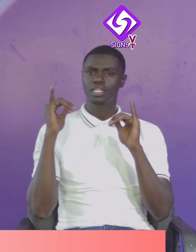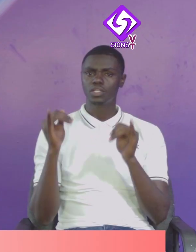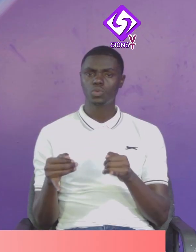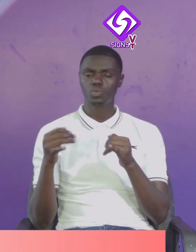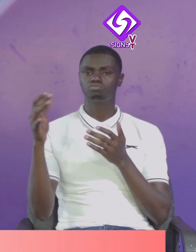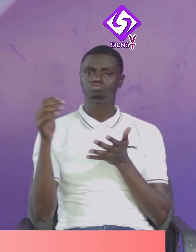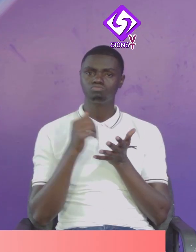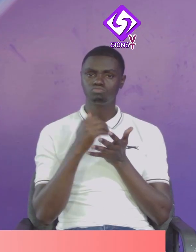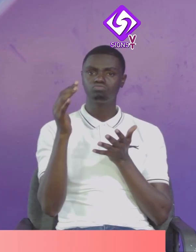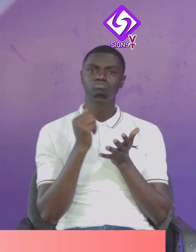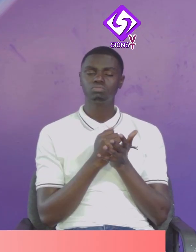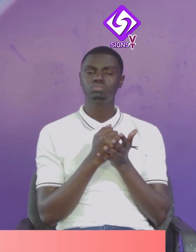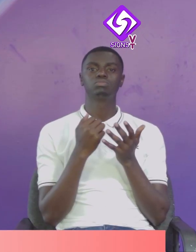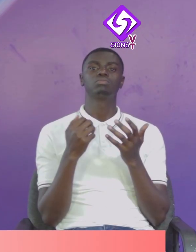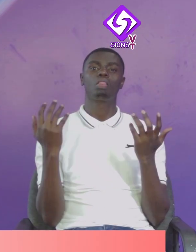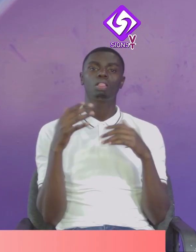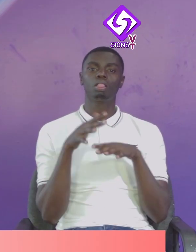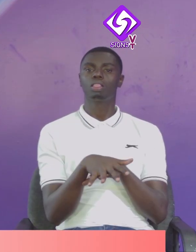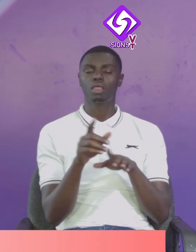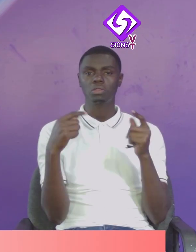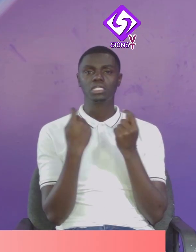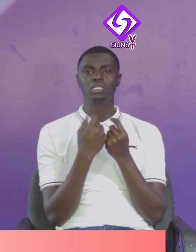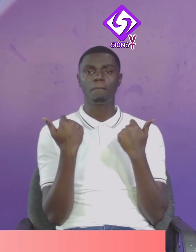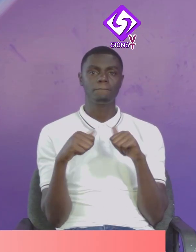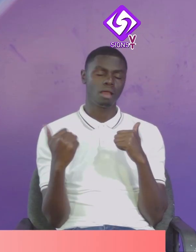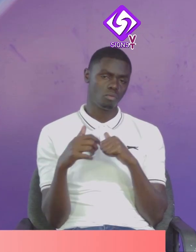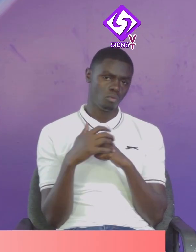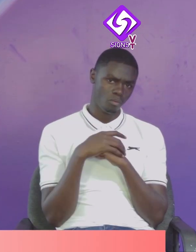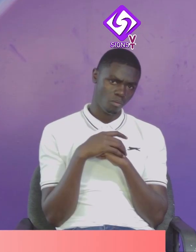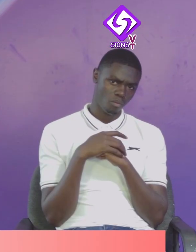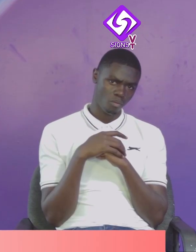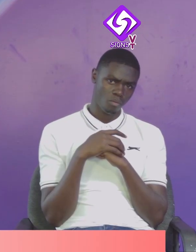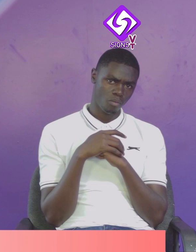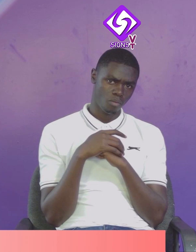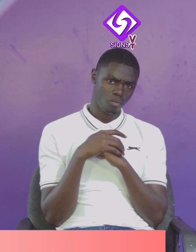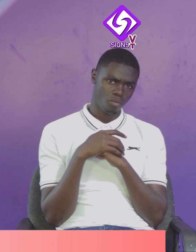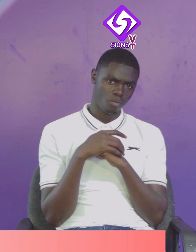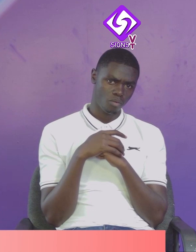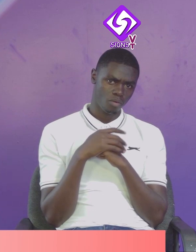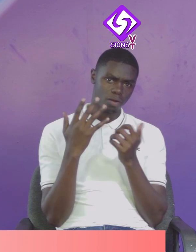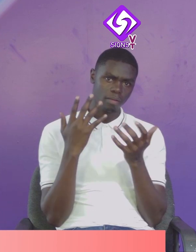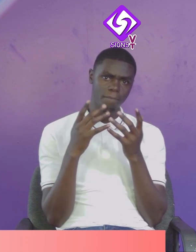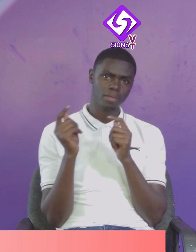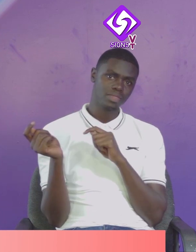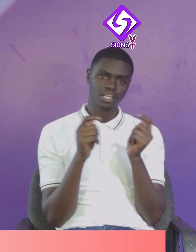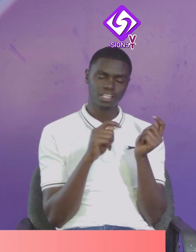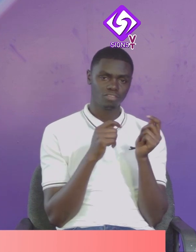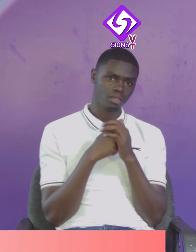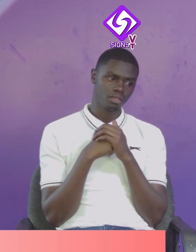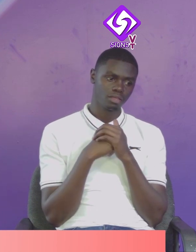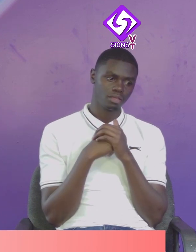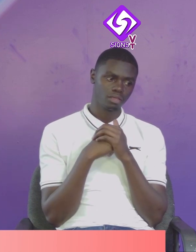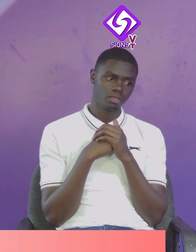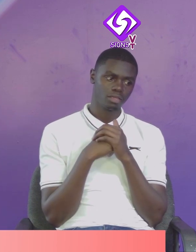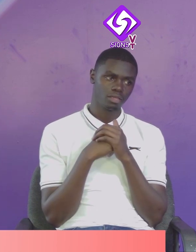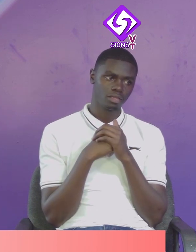example. Maybe the players are finding it seemingly difficult to play under him, or maybe he needs a transfer window. What do you think? Any